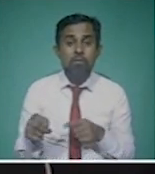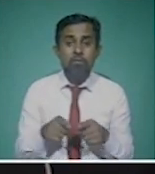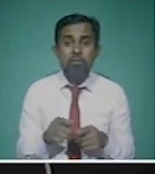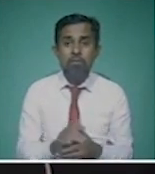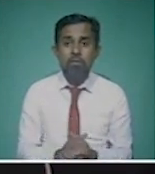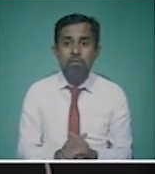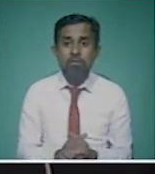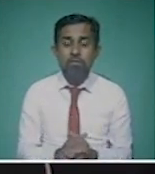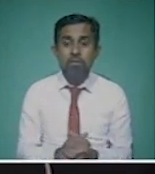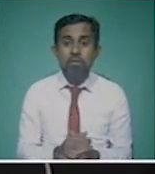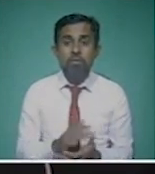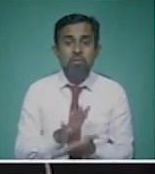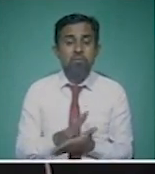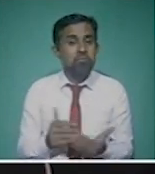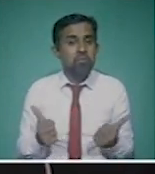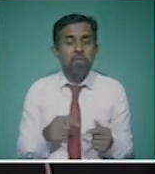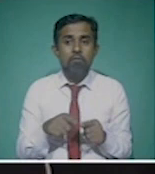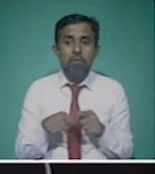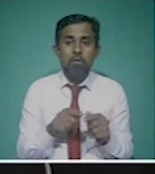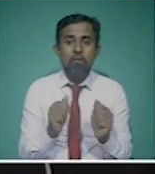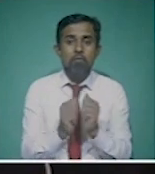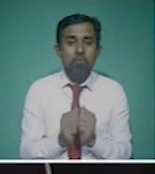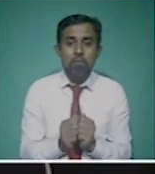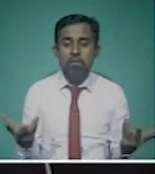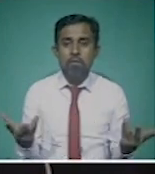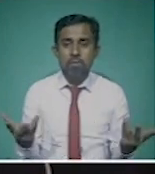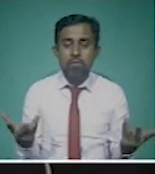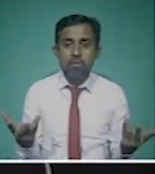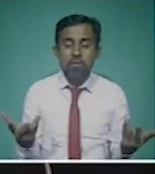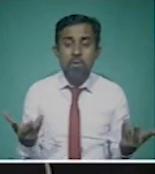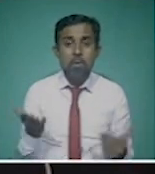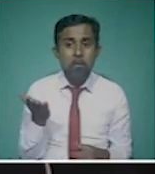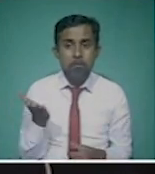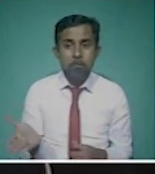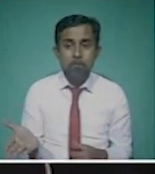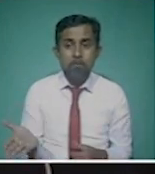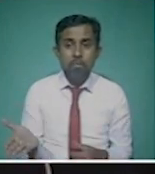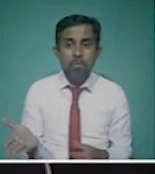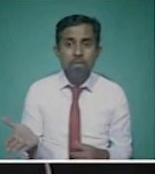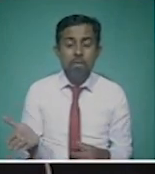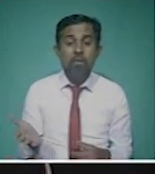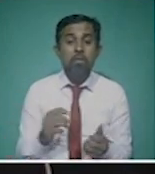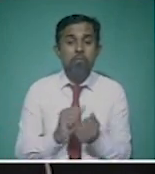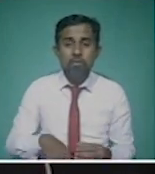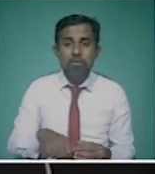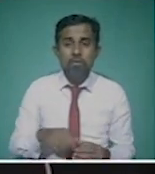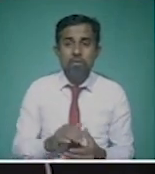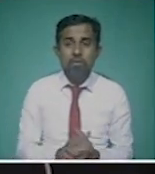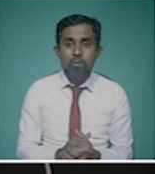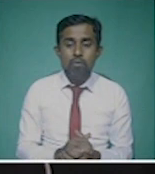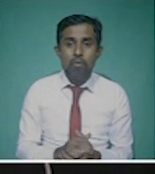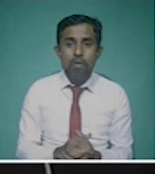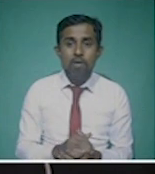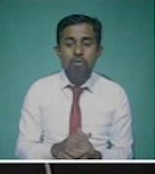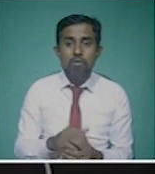in getting these matters resolved through such legislation. Now, as a matter of fact,